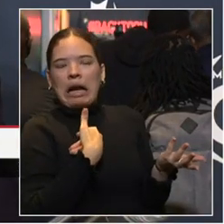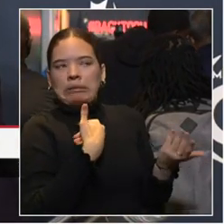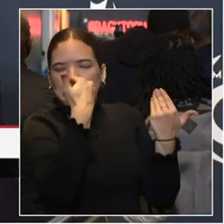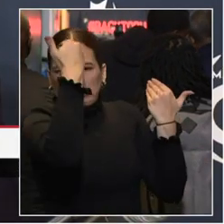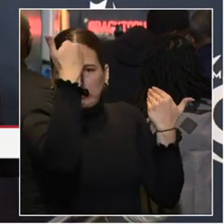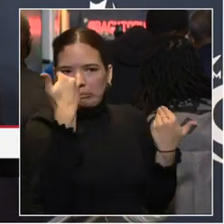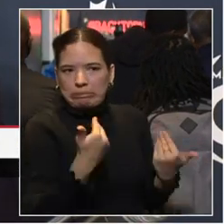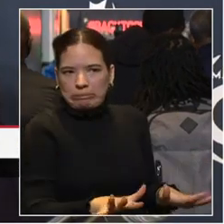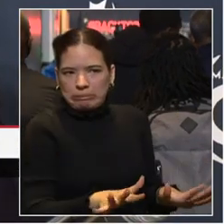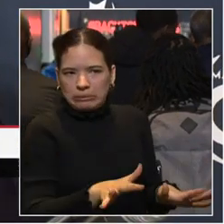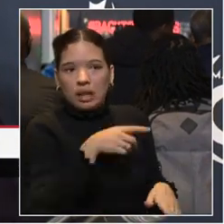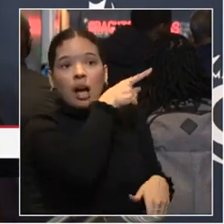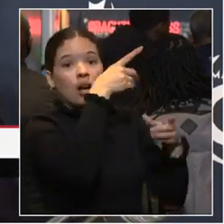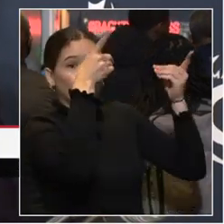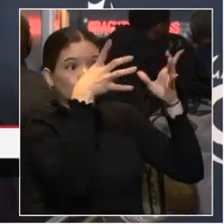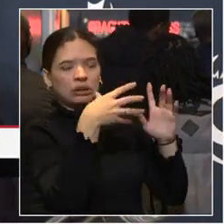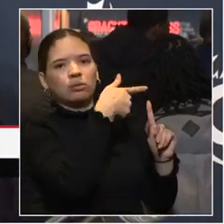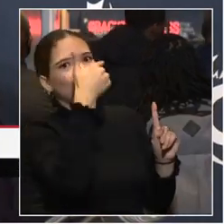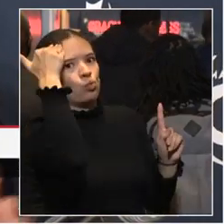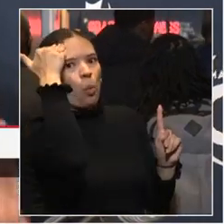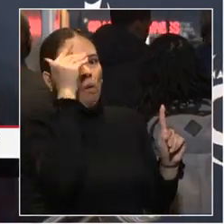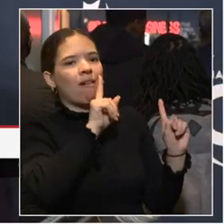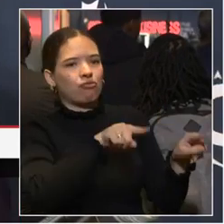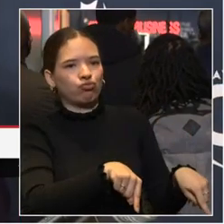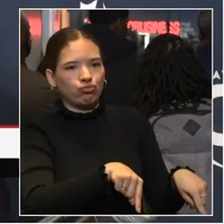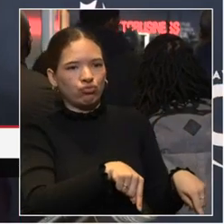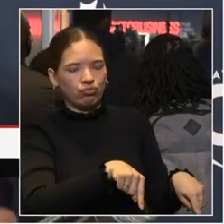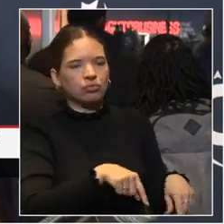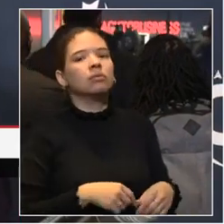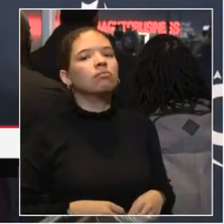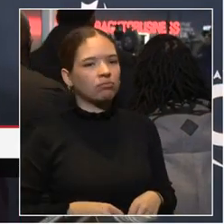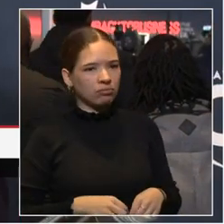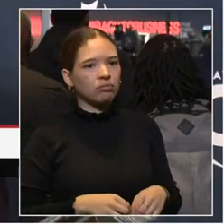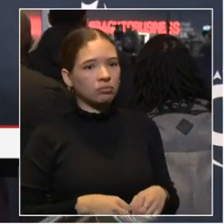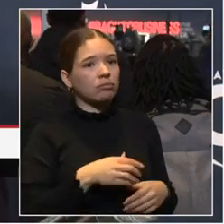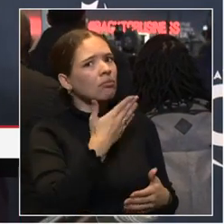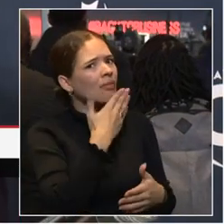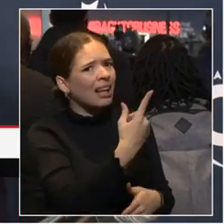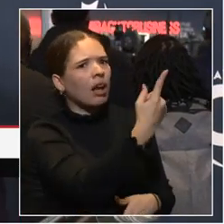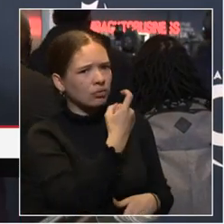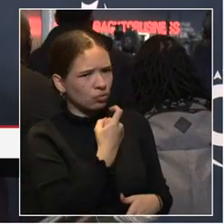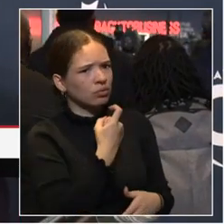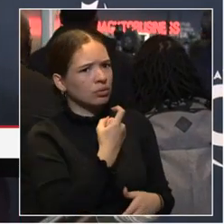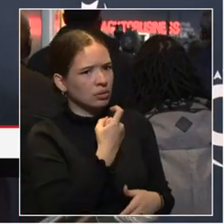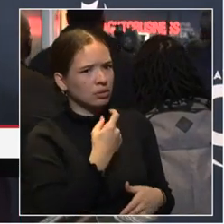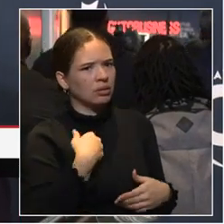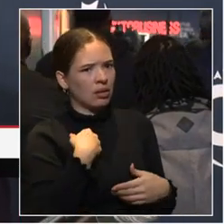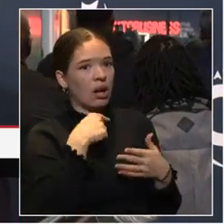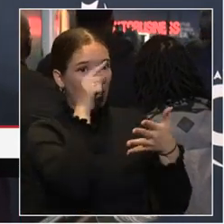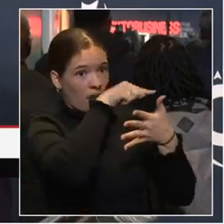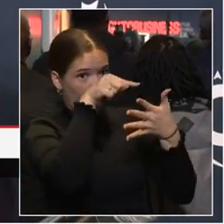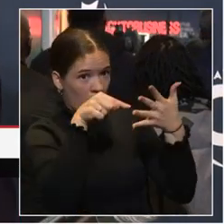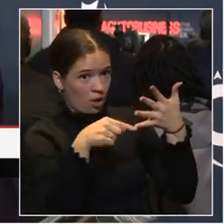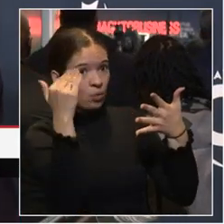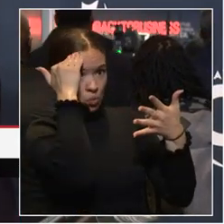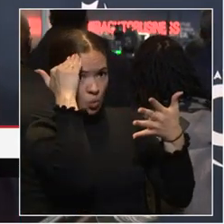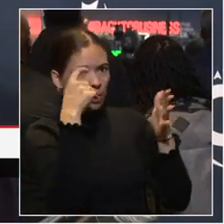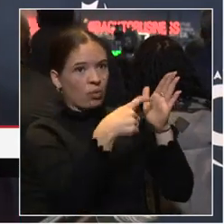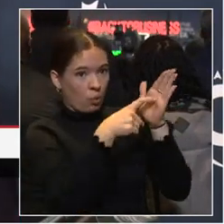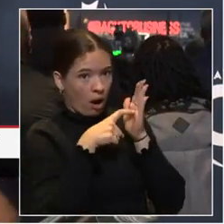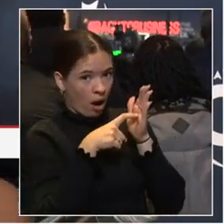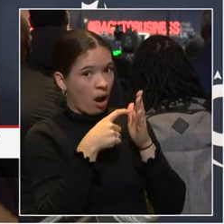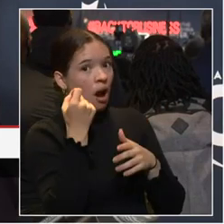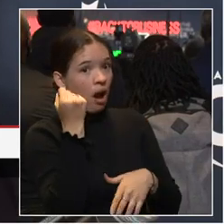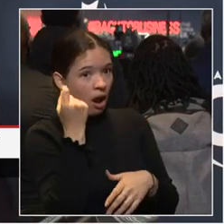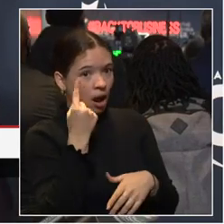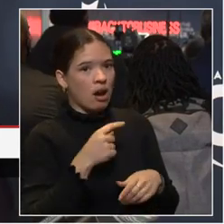answer those questions. But you raise a good point. Now is the time to start collecting all of that information. Right. If you're one of our